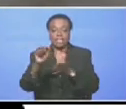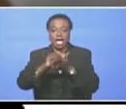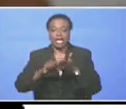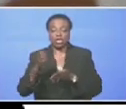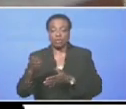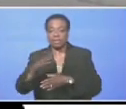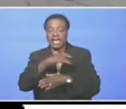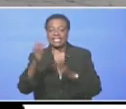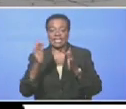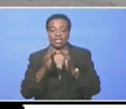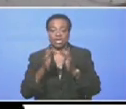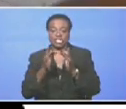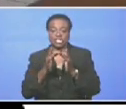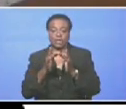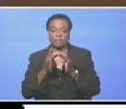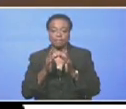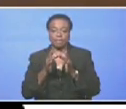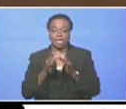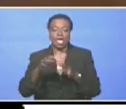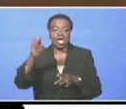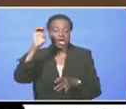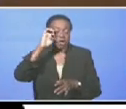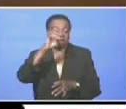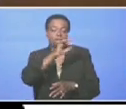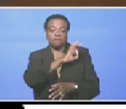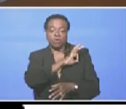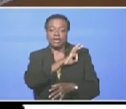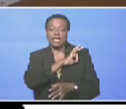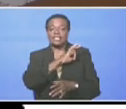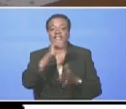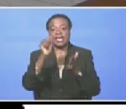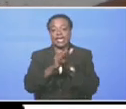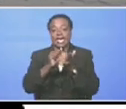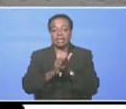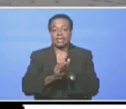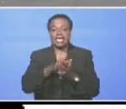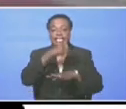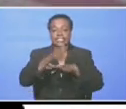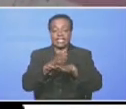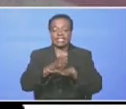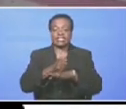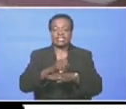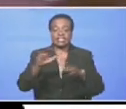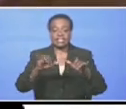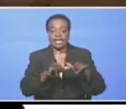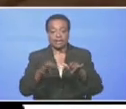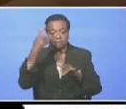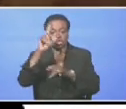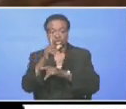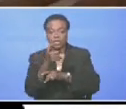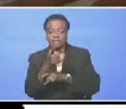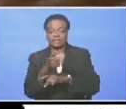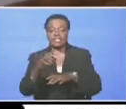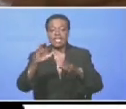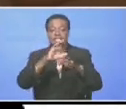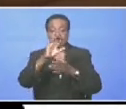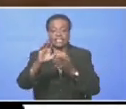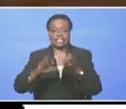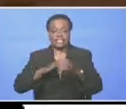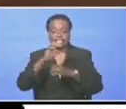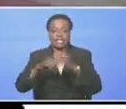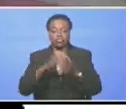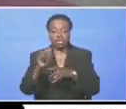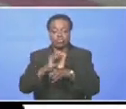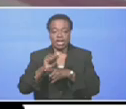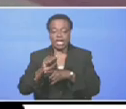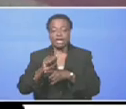to electronics and IT coordinator Girth Ford, the academy sets the standard for 21st century training for persons interested